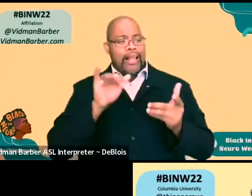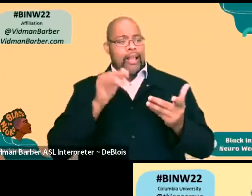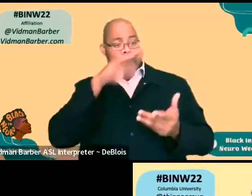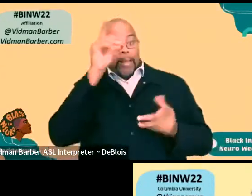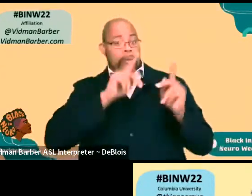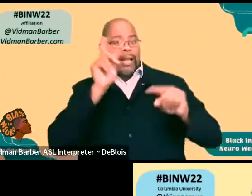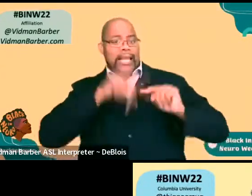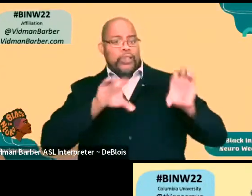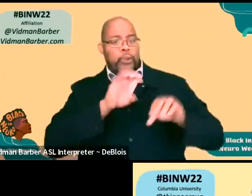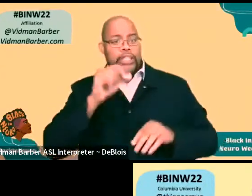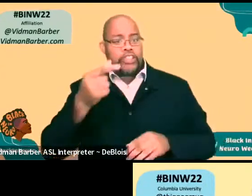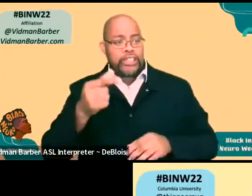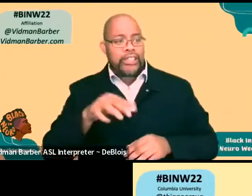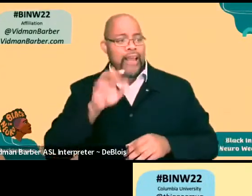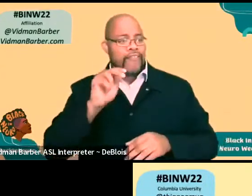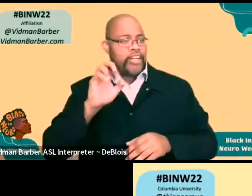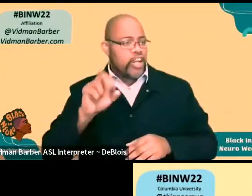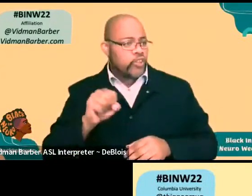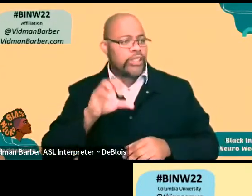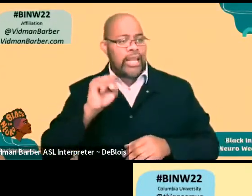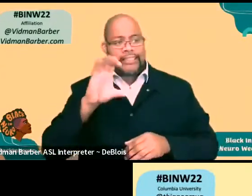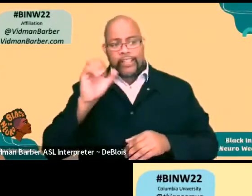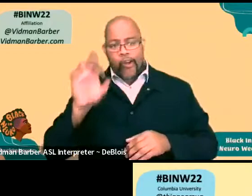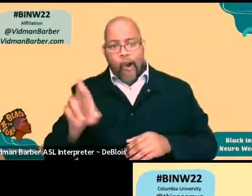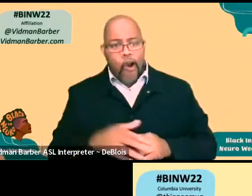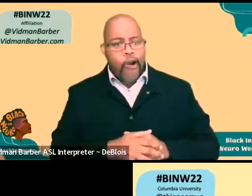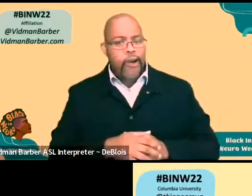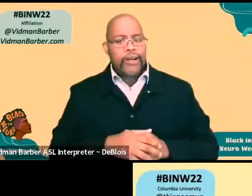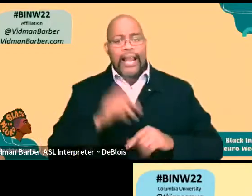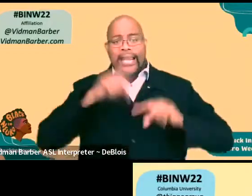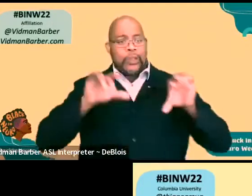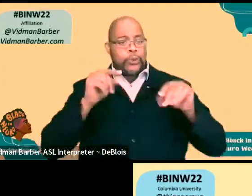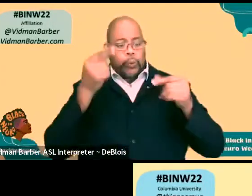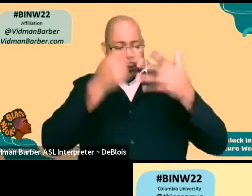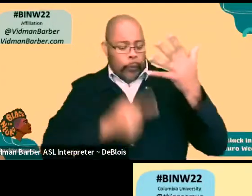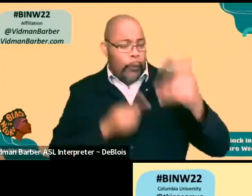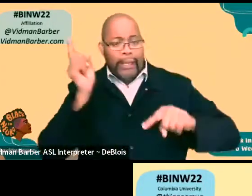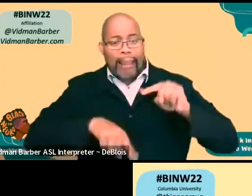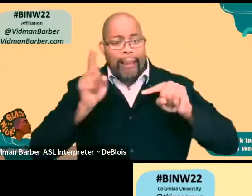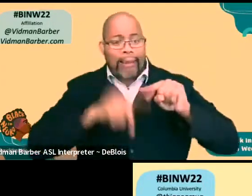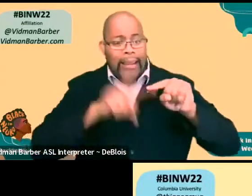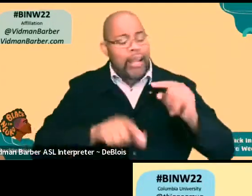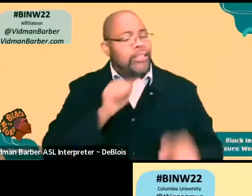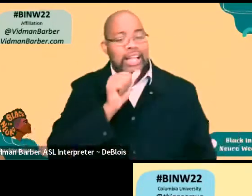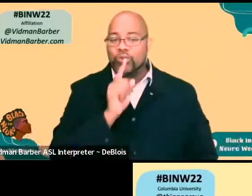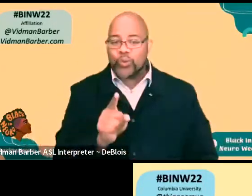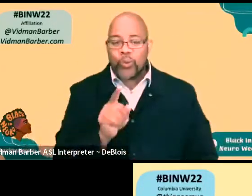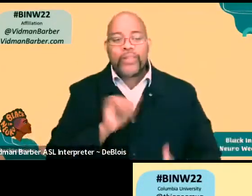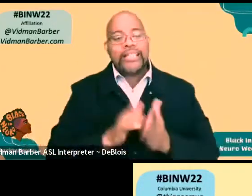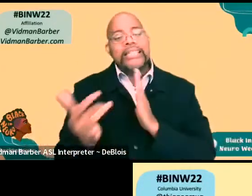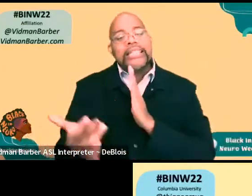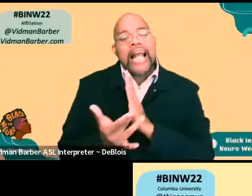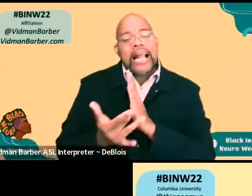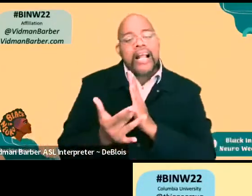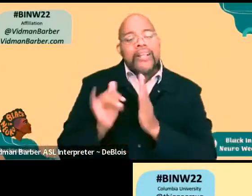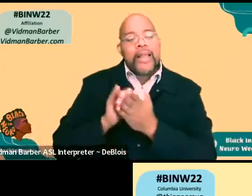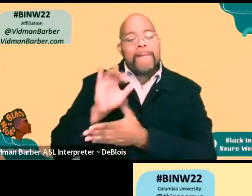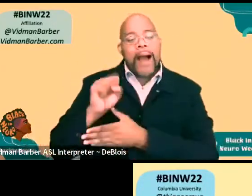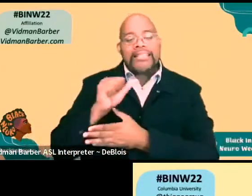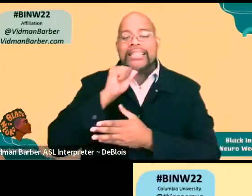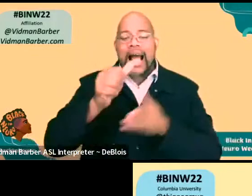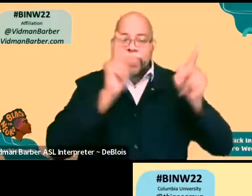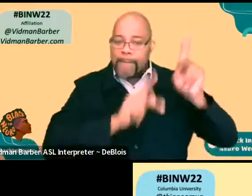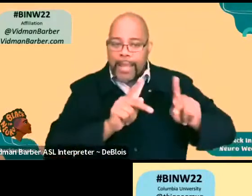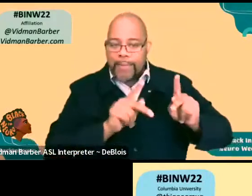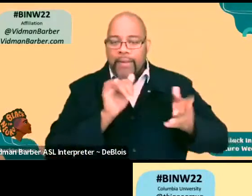can't do EEG, FNIRS, SCR. We can't do any of these things. And that's not true. It's the technology that is biased, not the